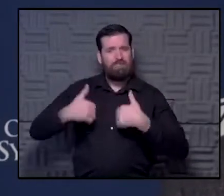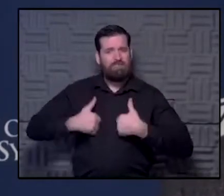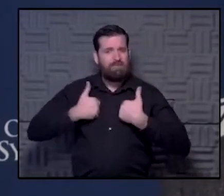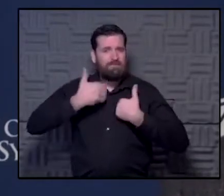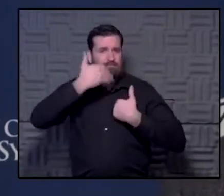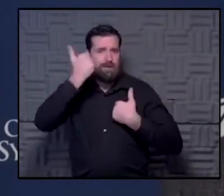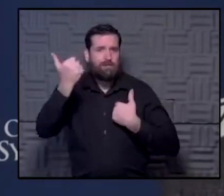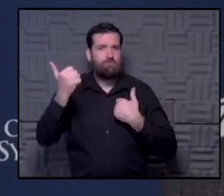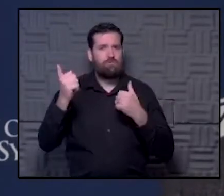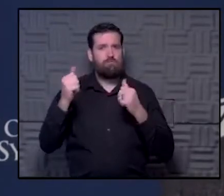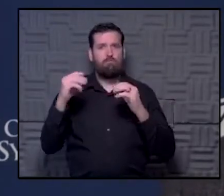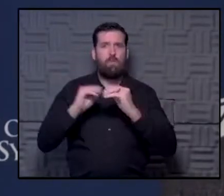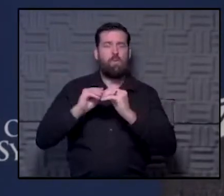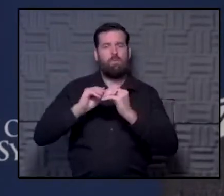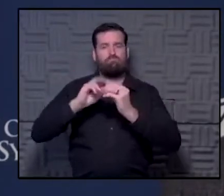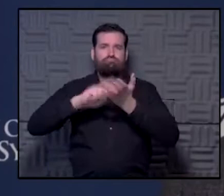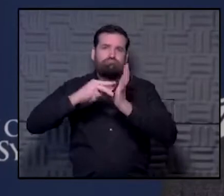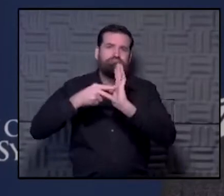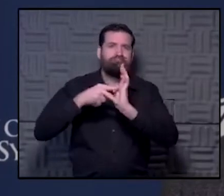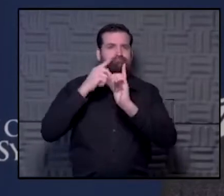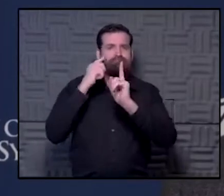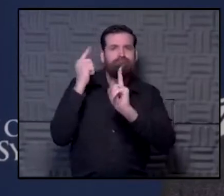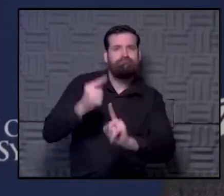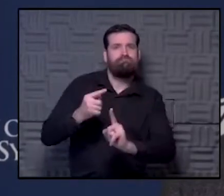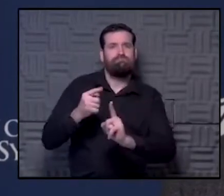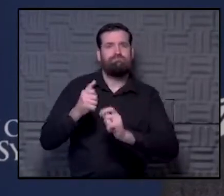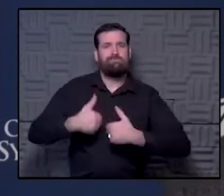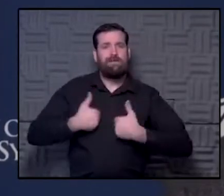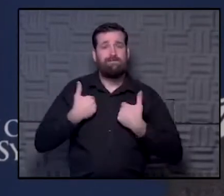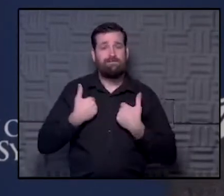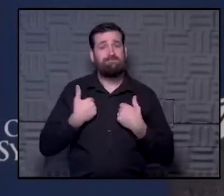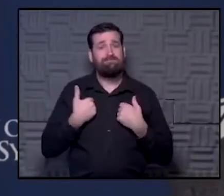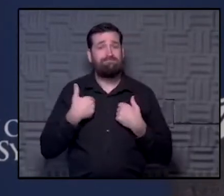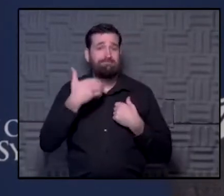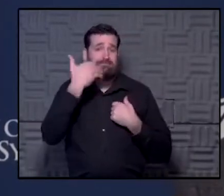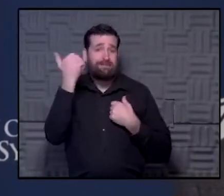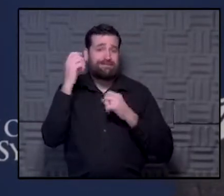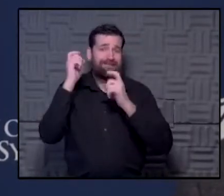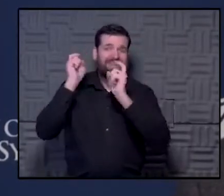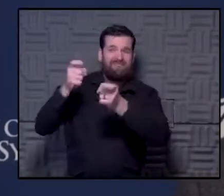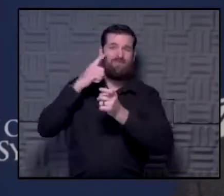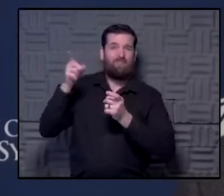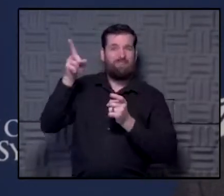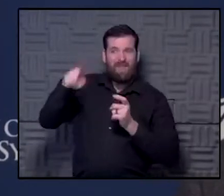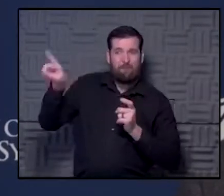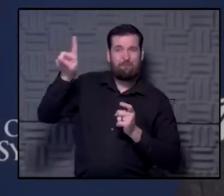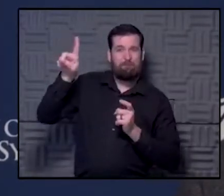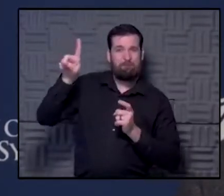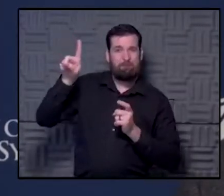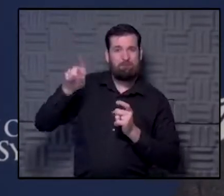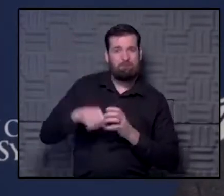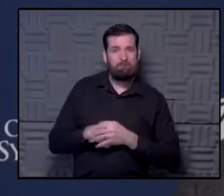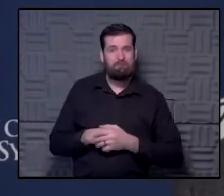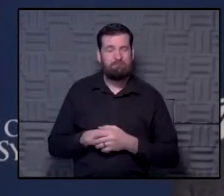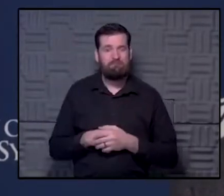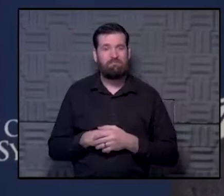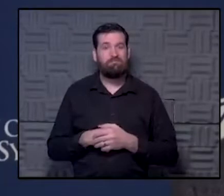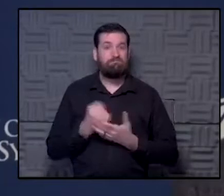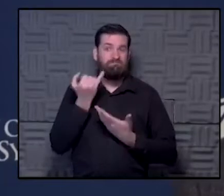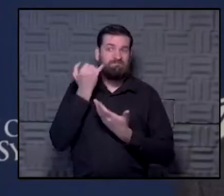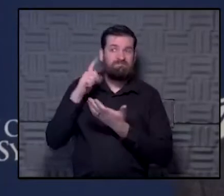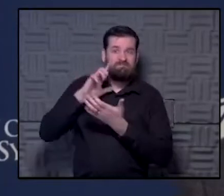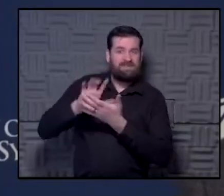more directed and purposeful life is ultimately the best gift you can give them from the other side, if you have that